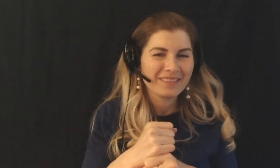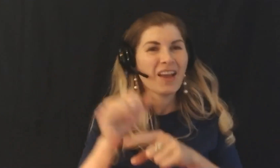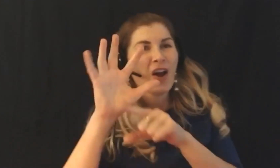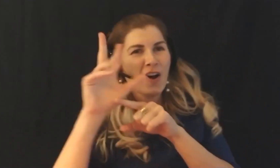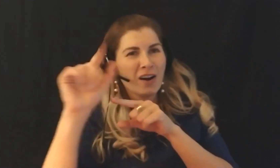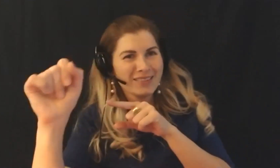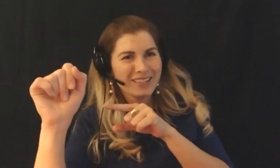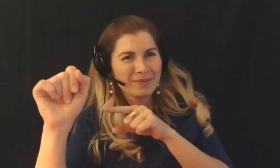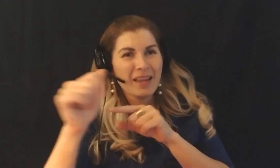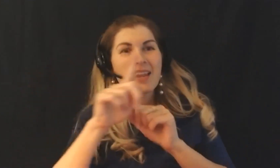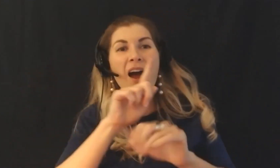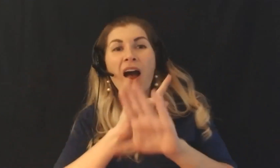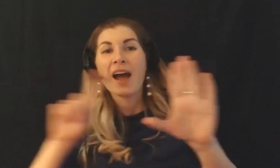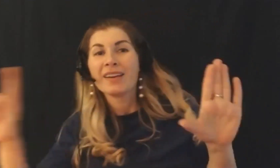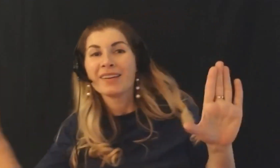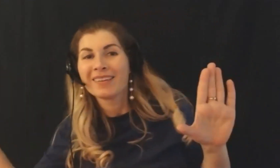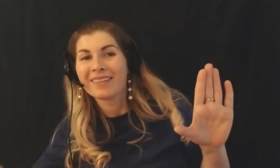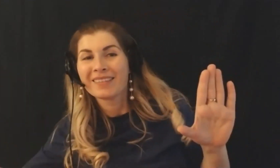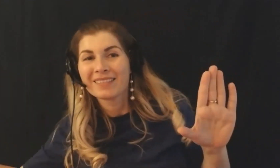Awesome. You guys can hide again.